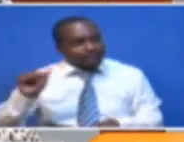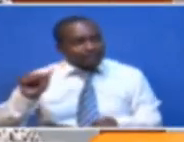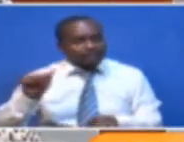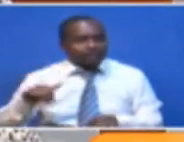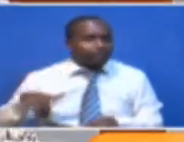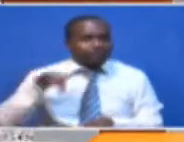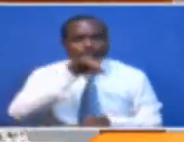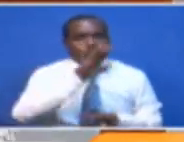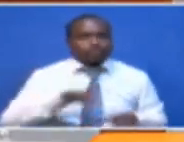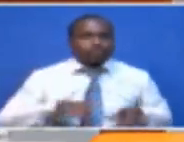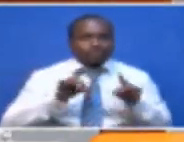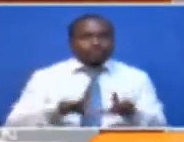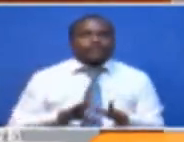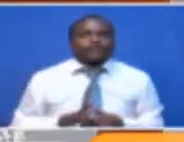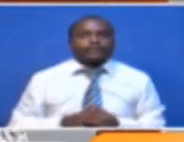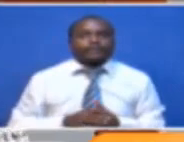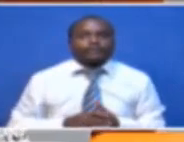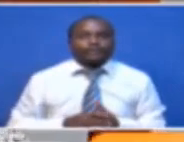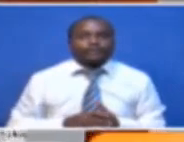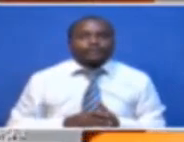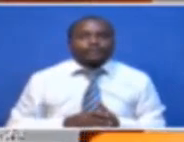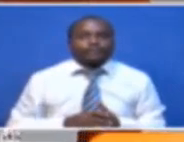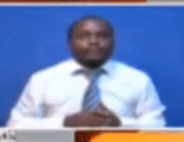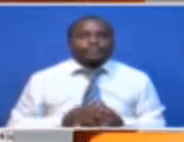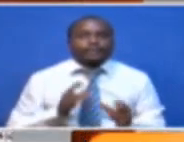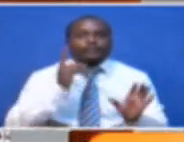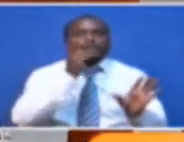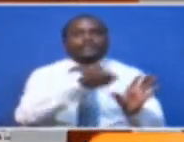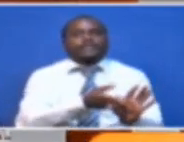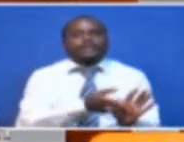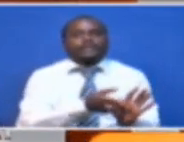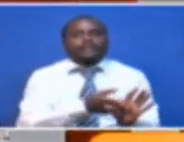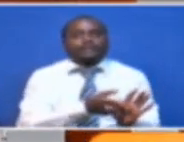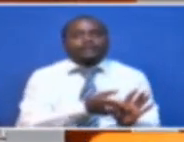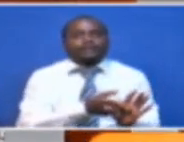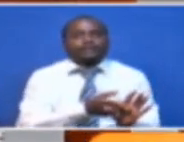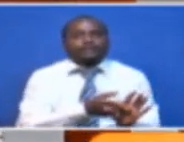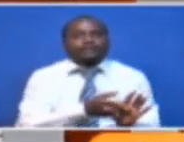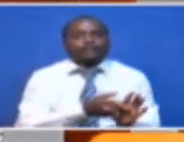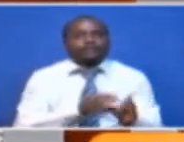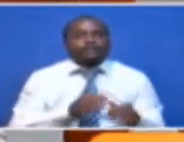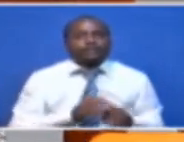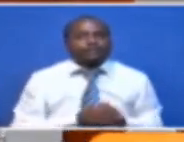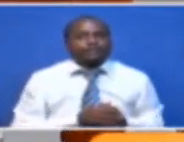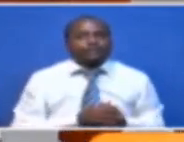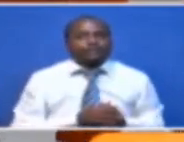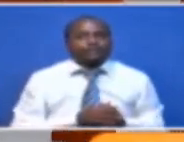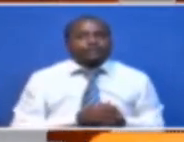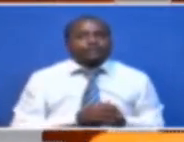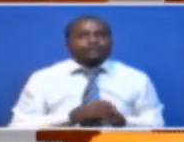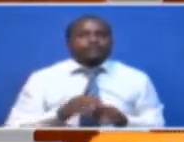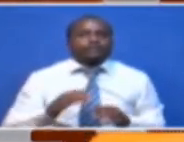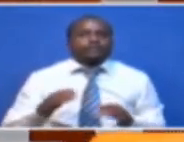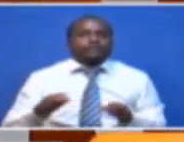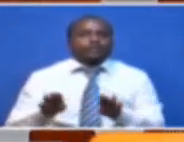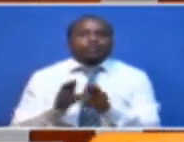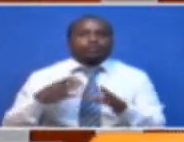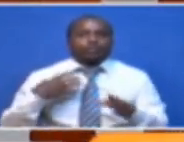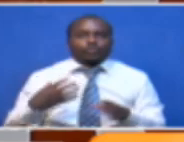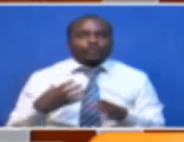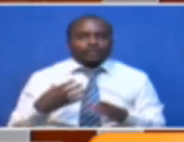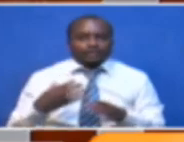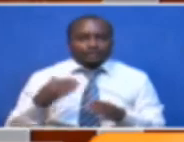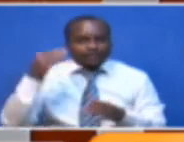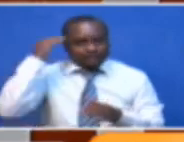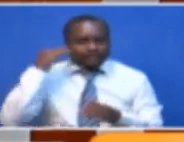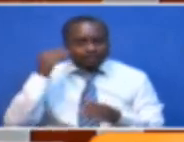Angeles. To attend CHOGIM, Commonwealth Heads of Government